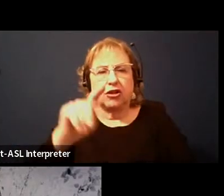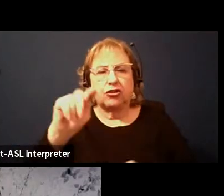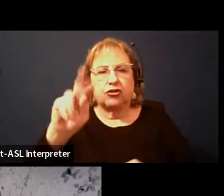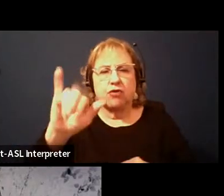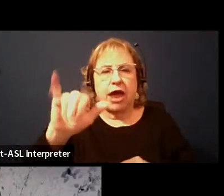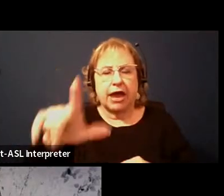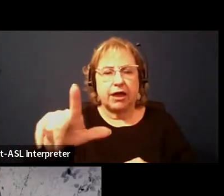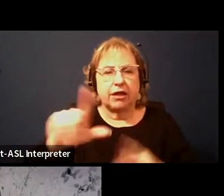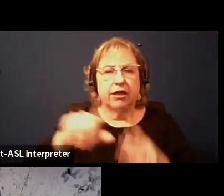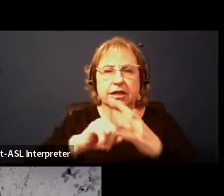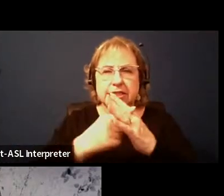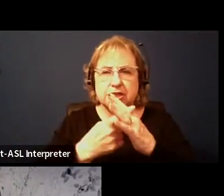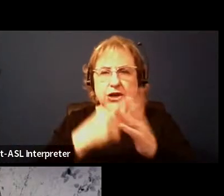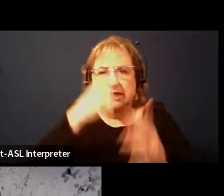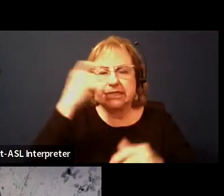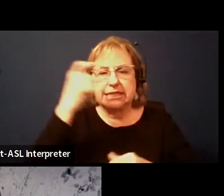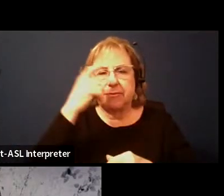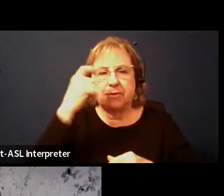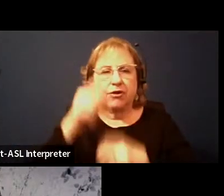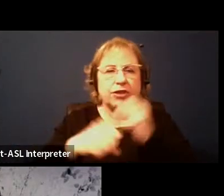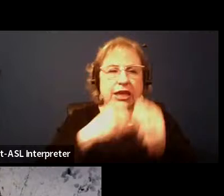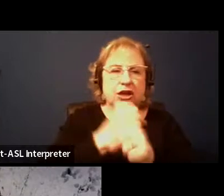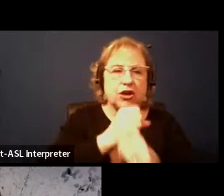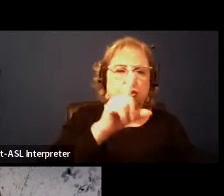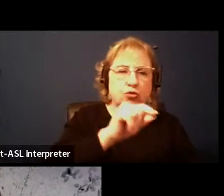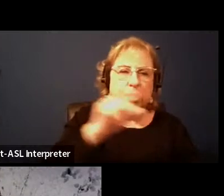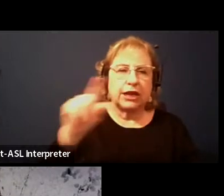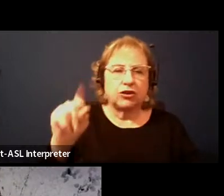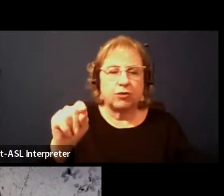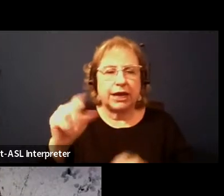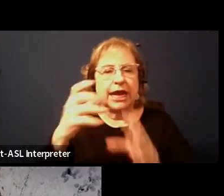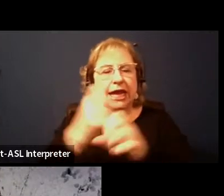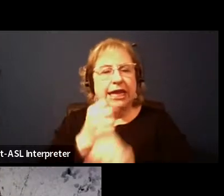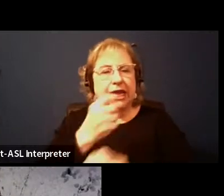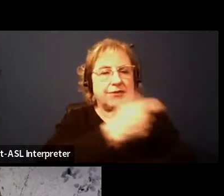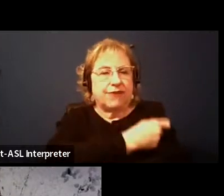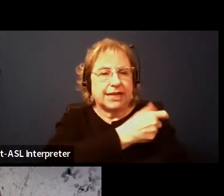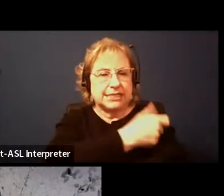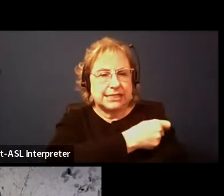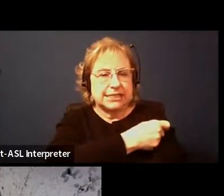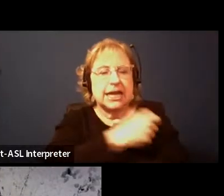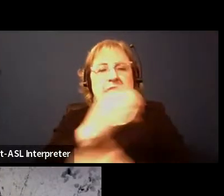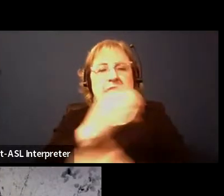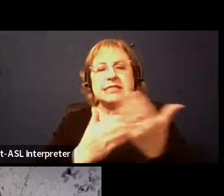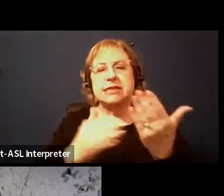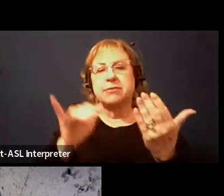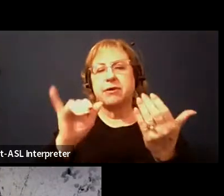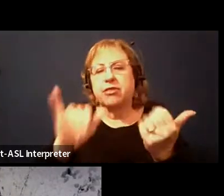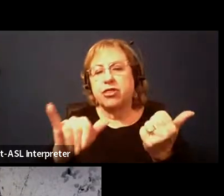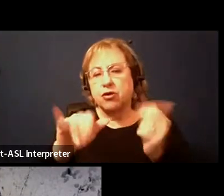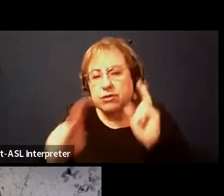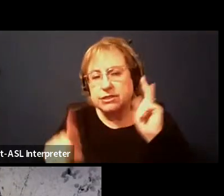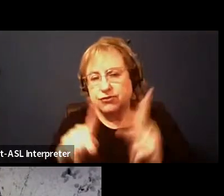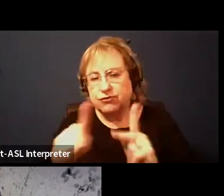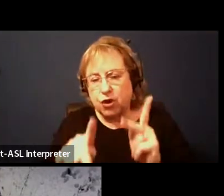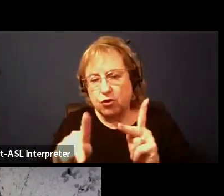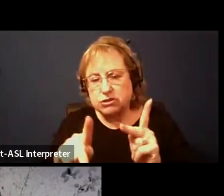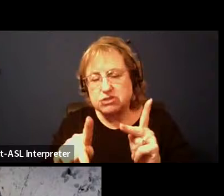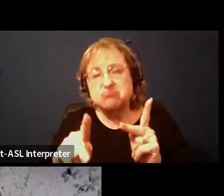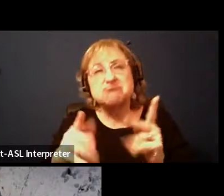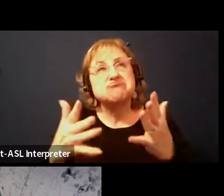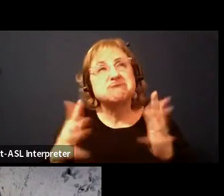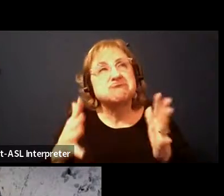the summer of 2020 getting vaccinations. Some of those folks, it's now been almost 18 months since they've gotten